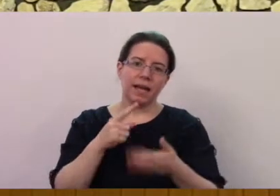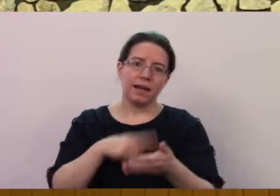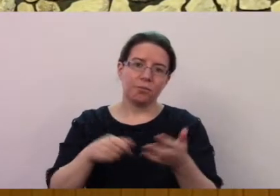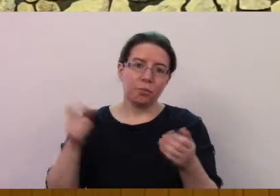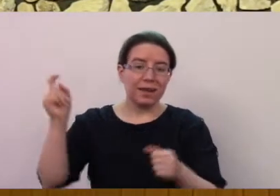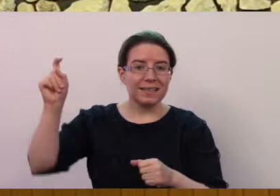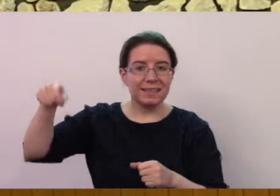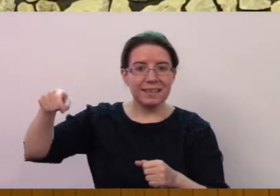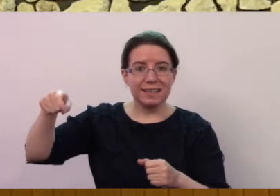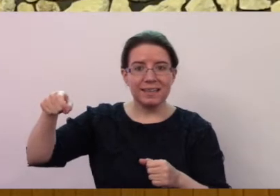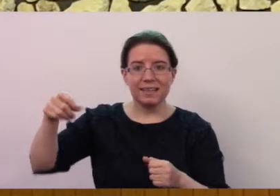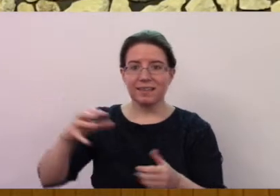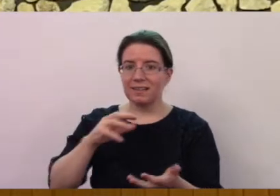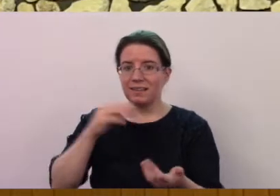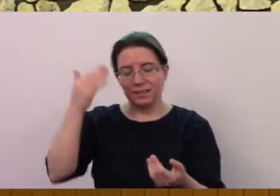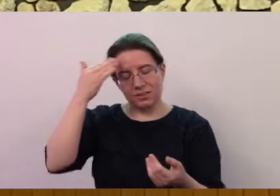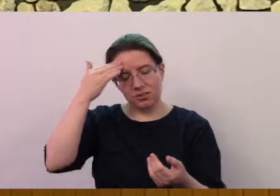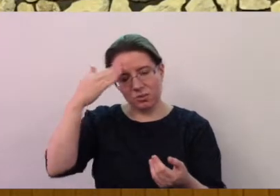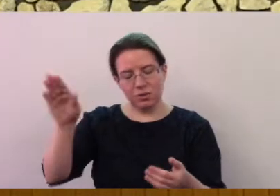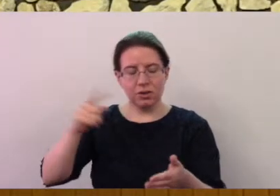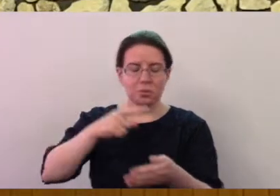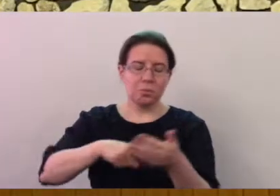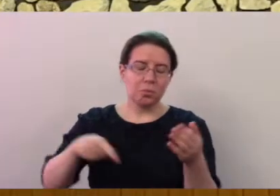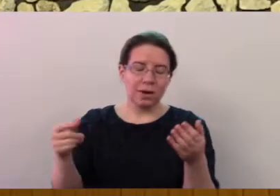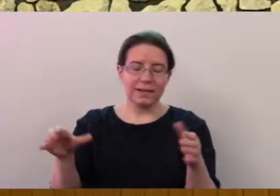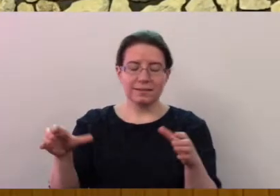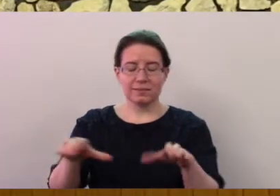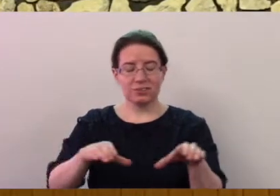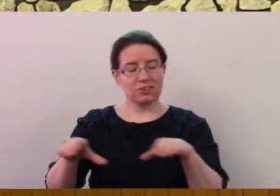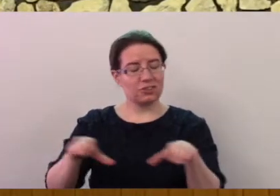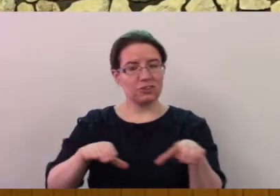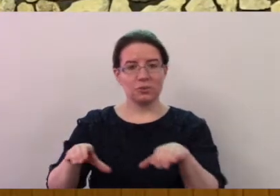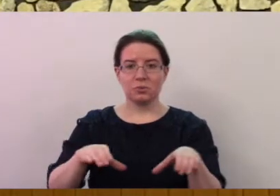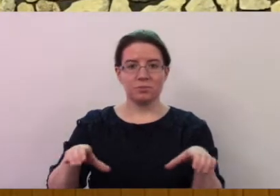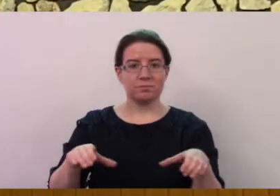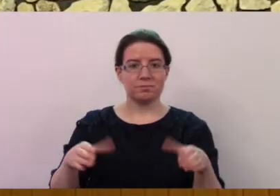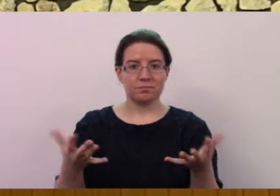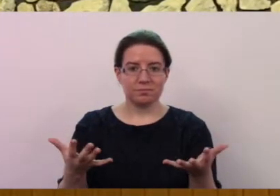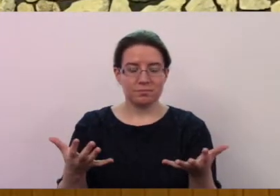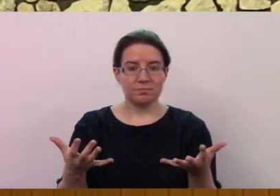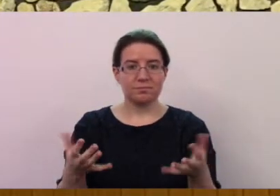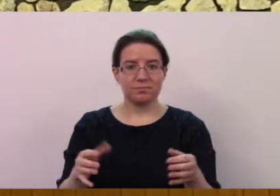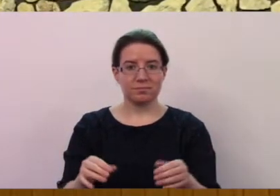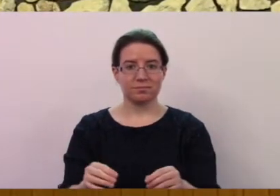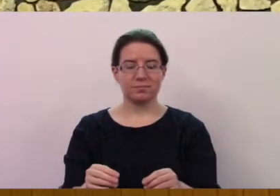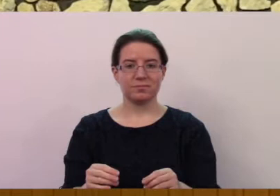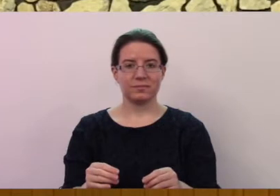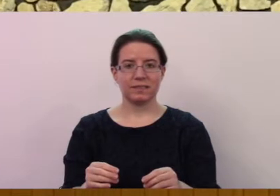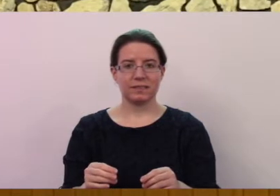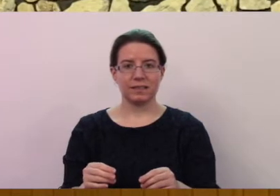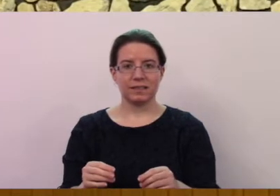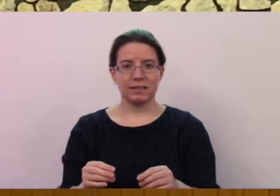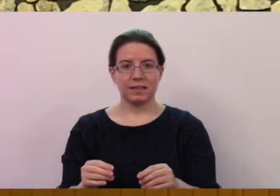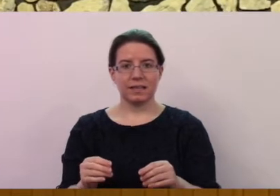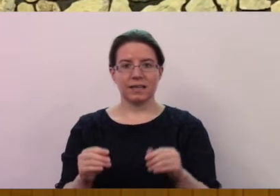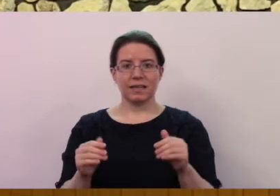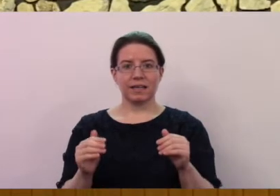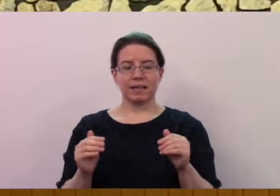doubt, not knowing which way to turn. Does that sound like where we're at today? Yes. At the